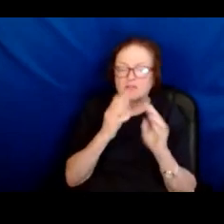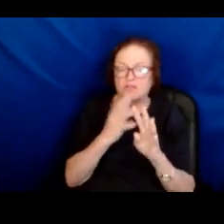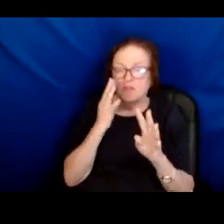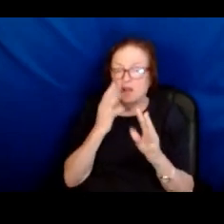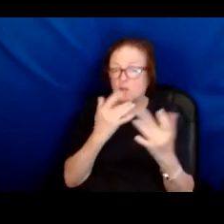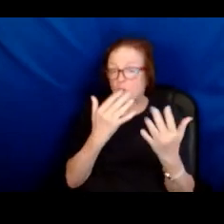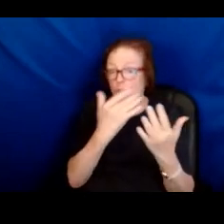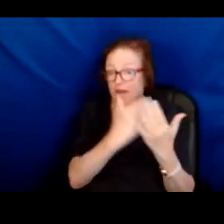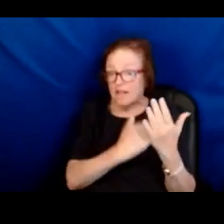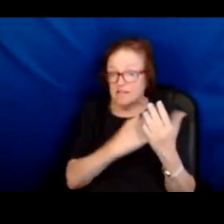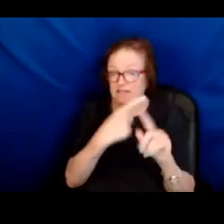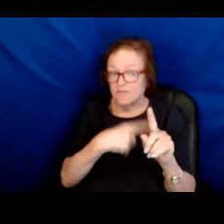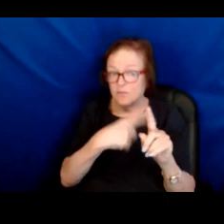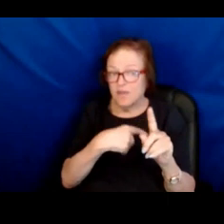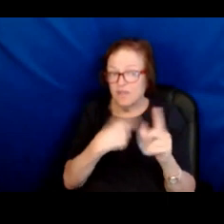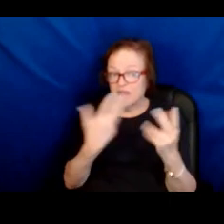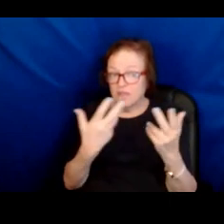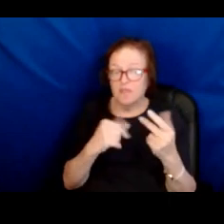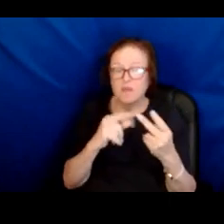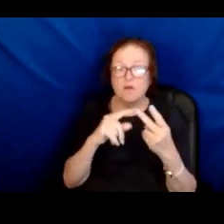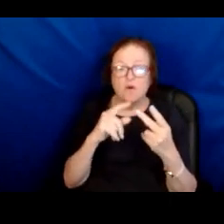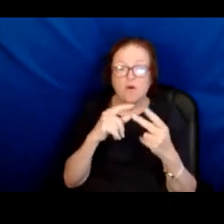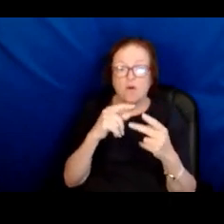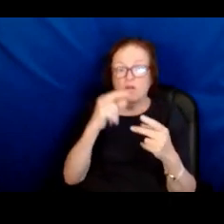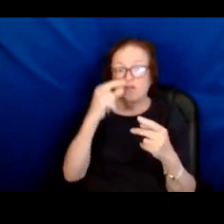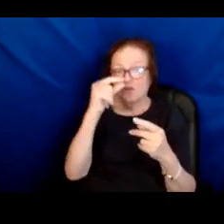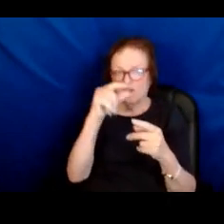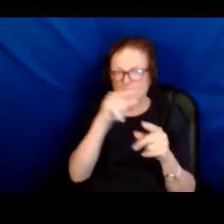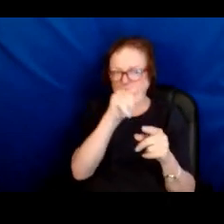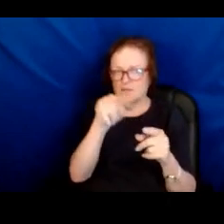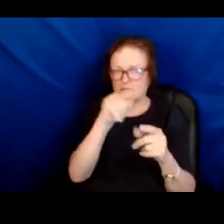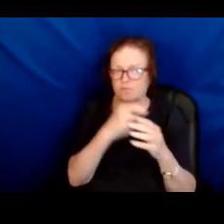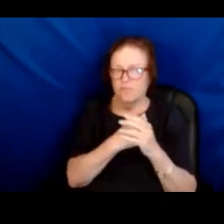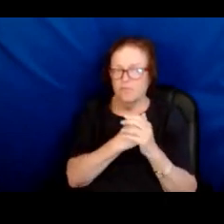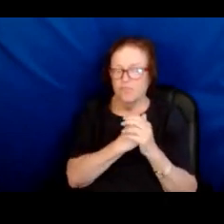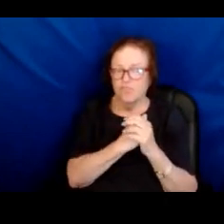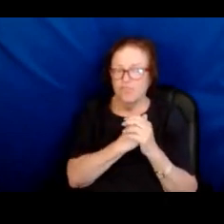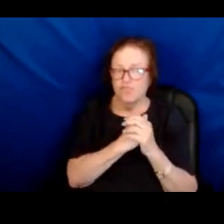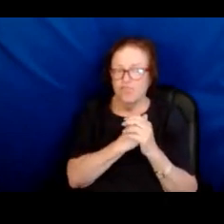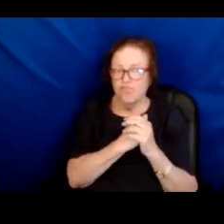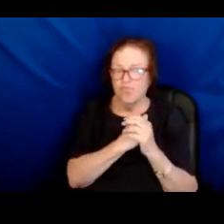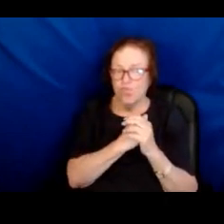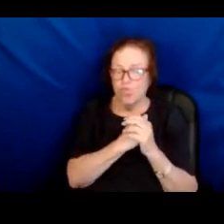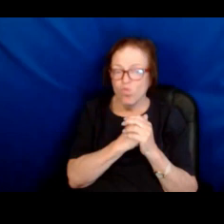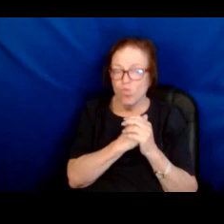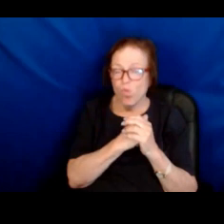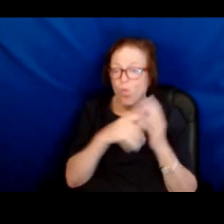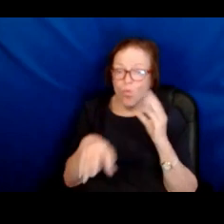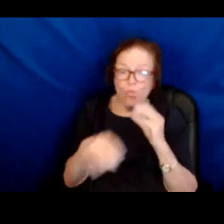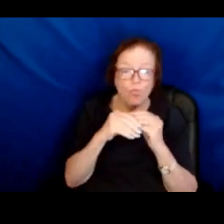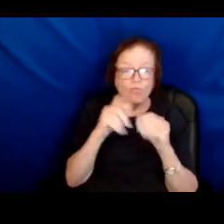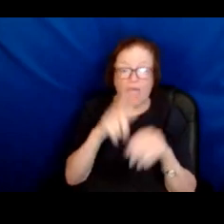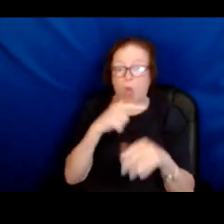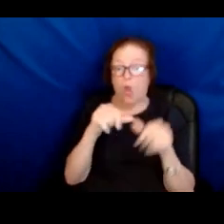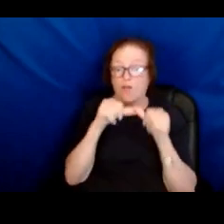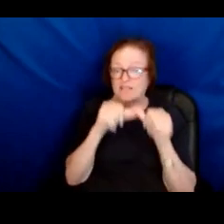month. The top cell in green in the middle top. We can add in the length of stay